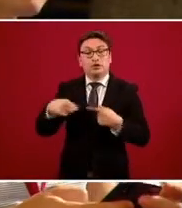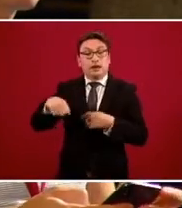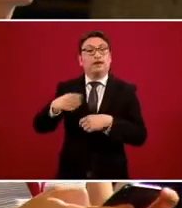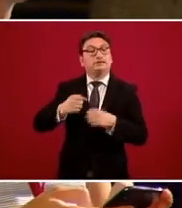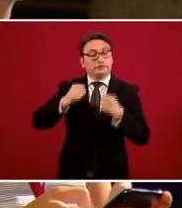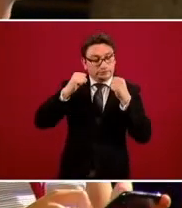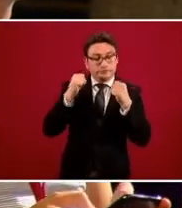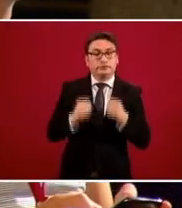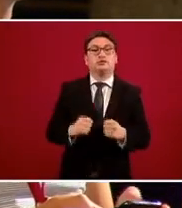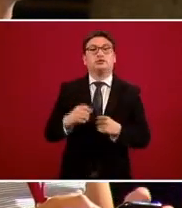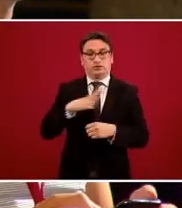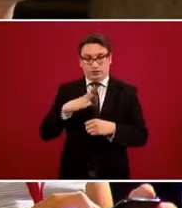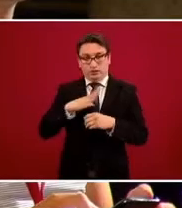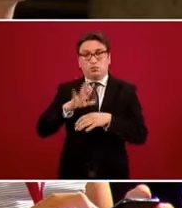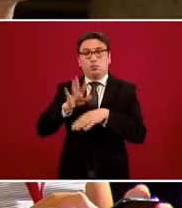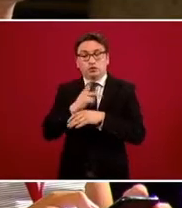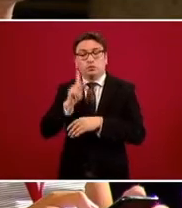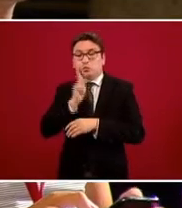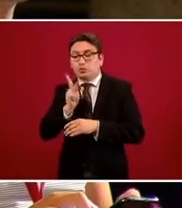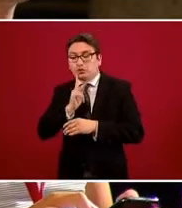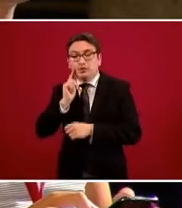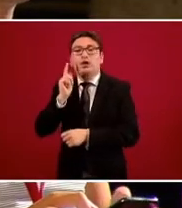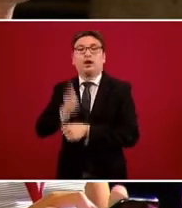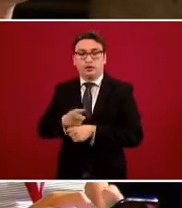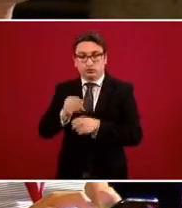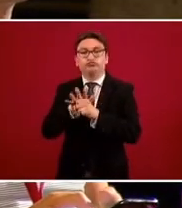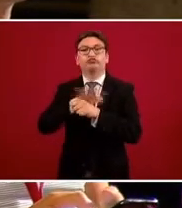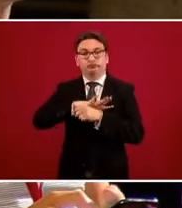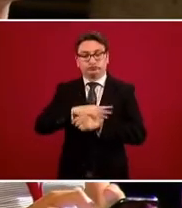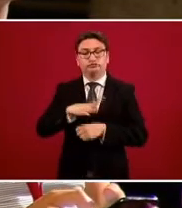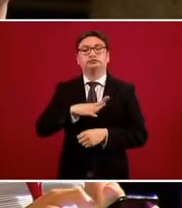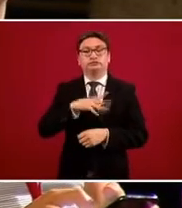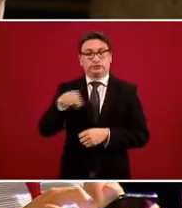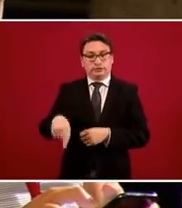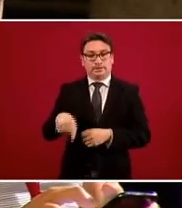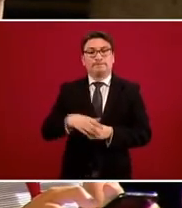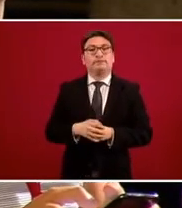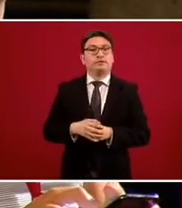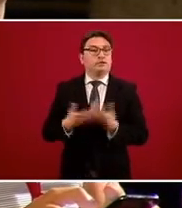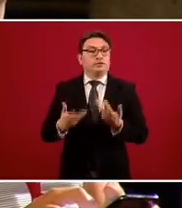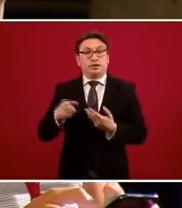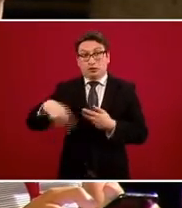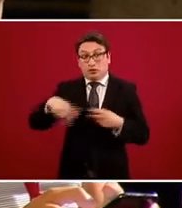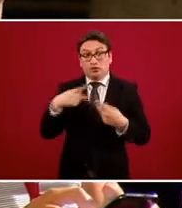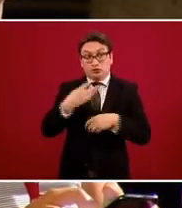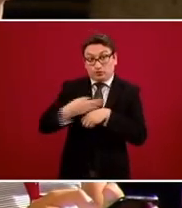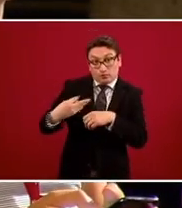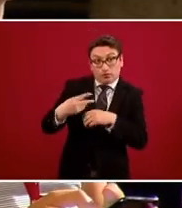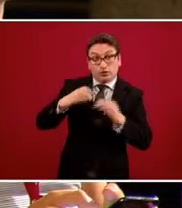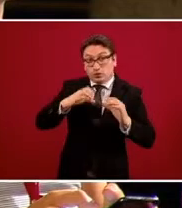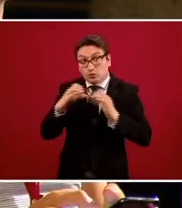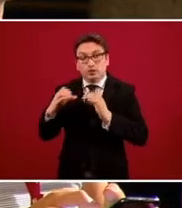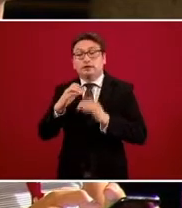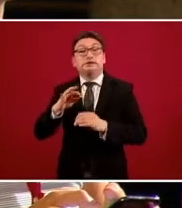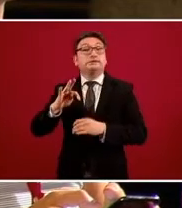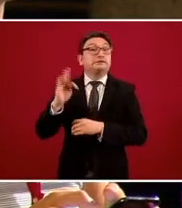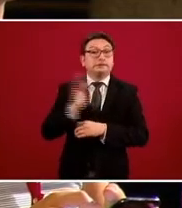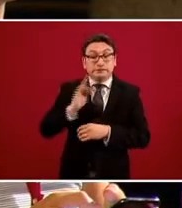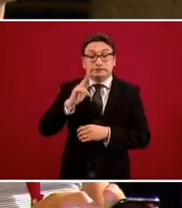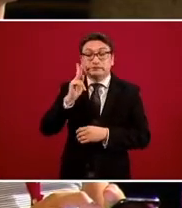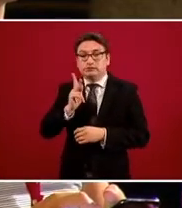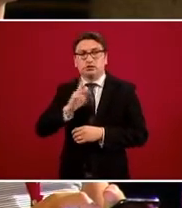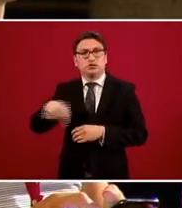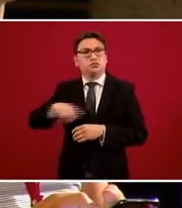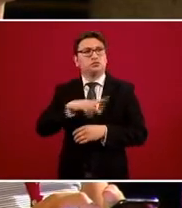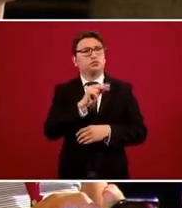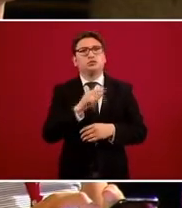no one who monitored the state of these relatives of this person, because the cadaver was tested and it